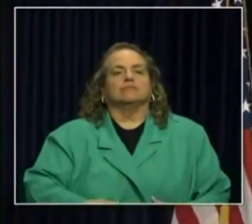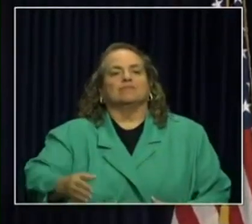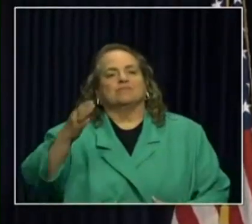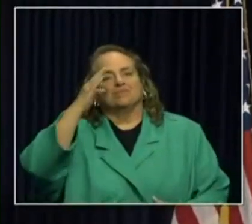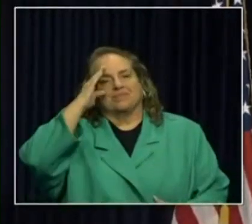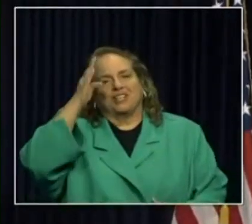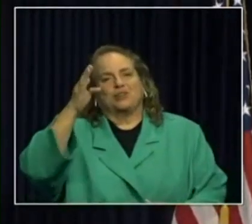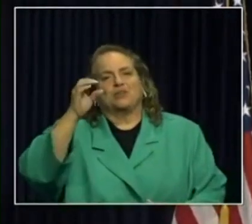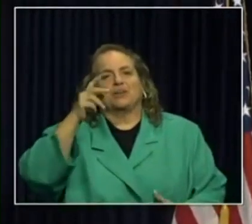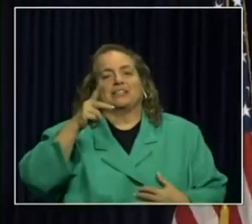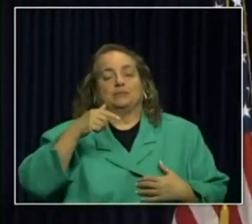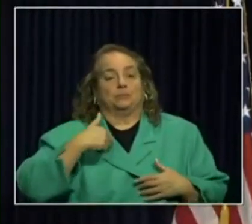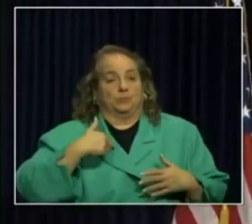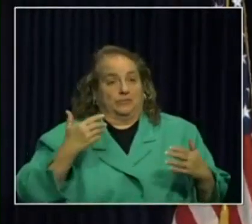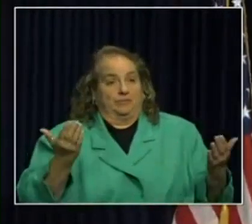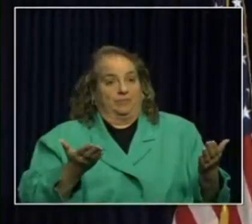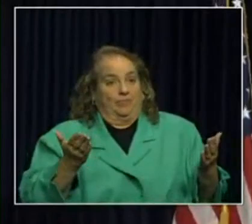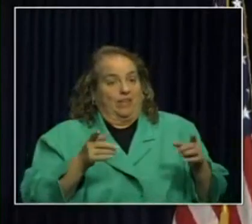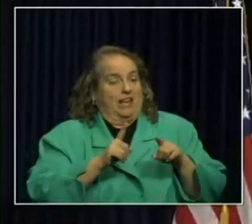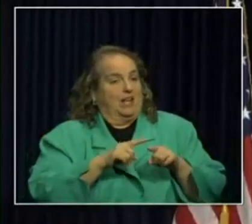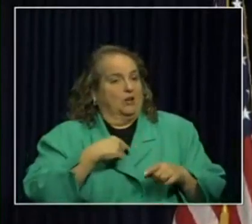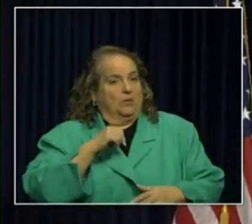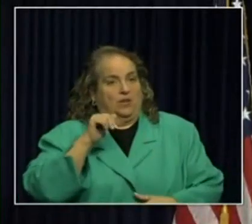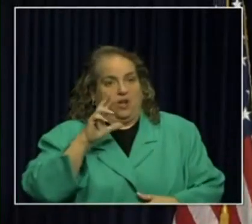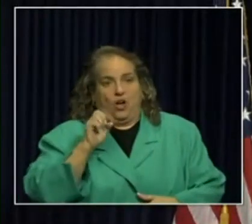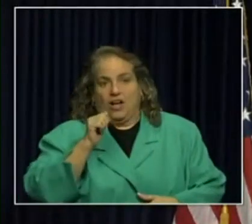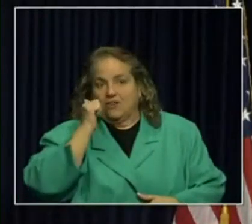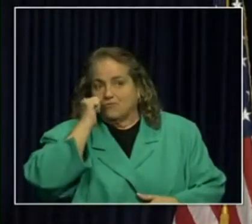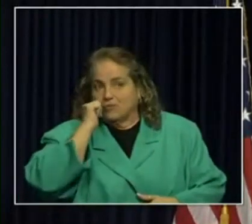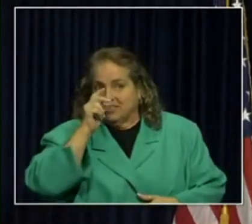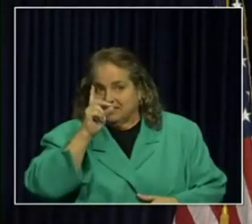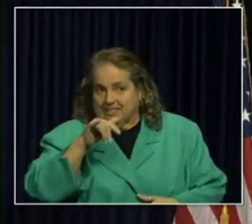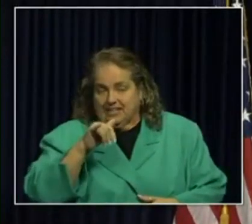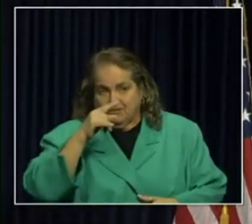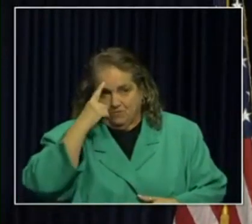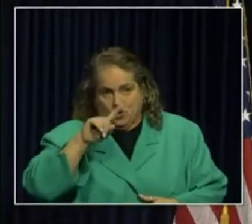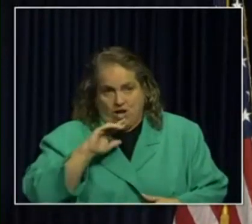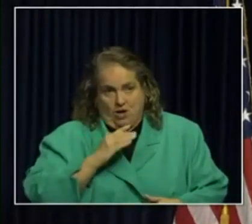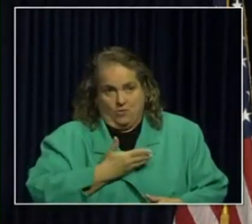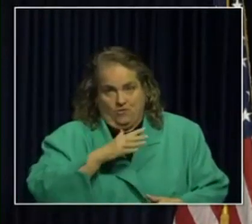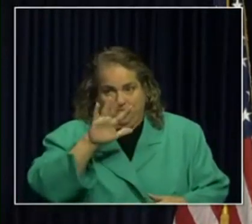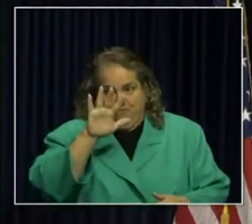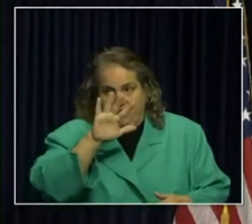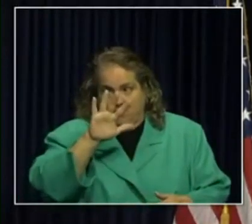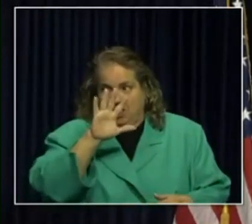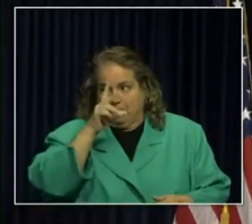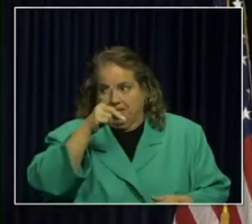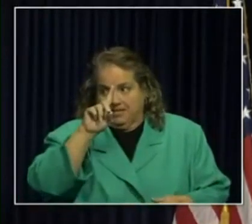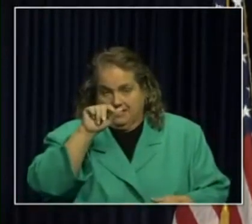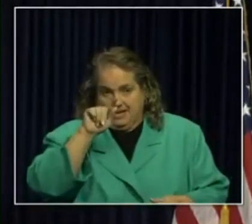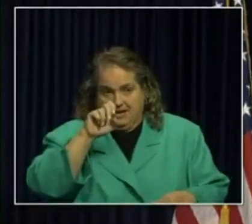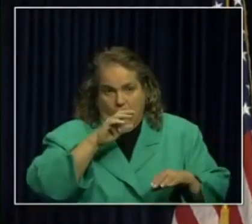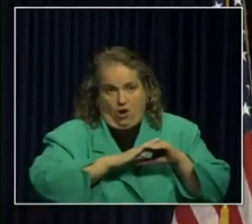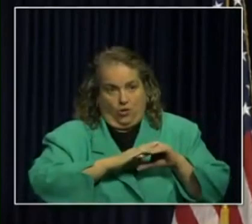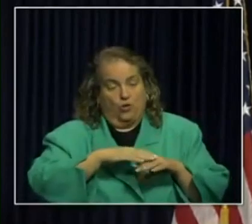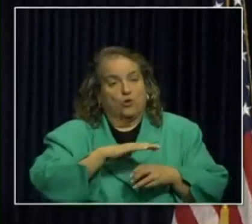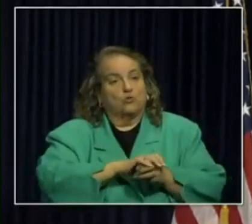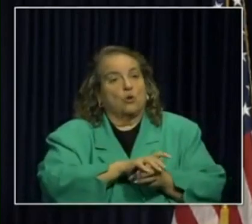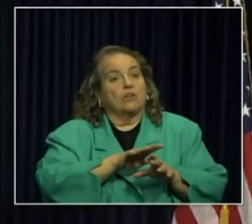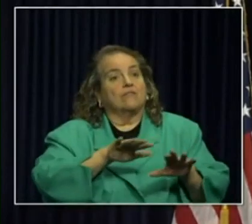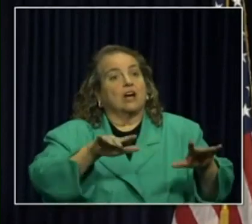All right. We are here just like we are every day for our 5 o'clock update on the